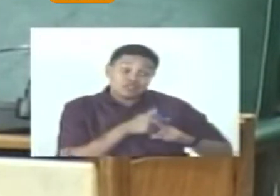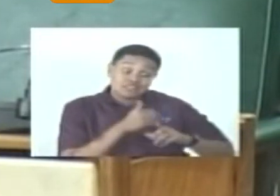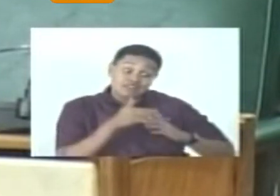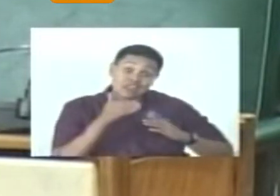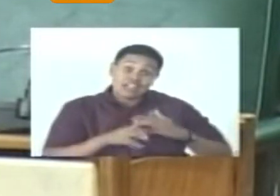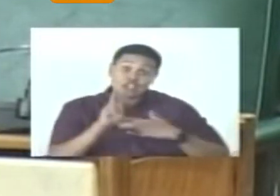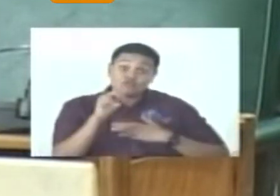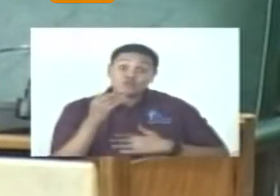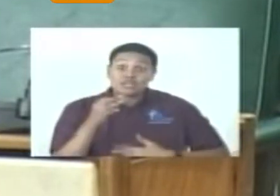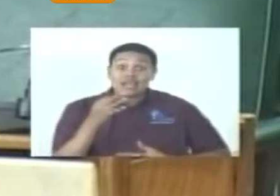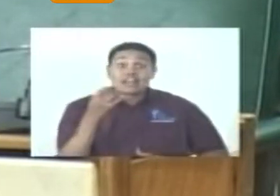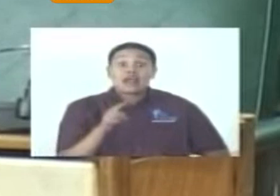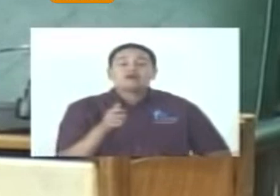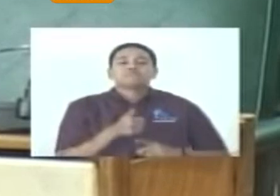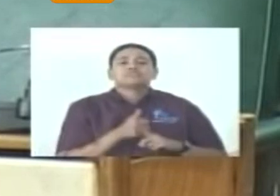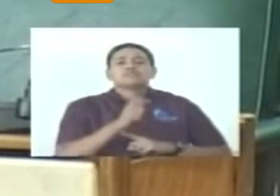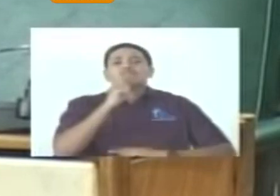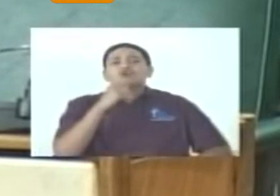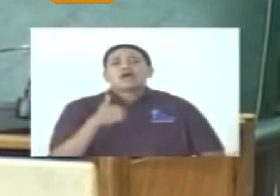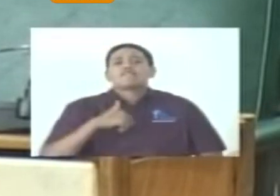of 2019, there were